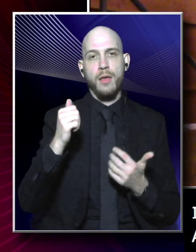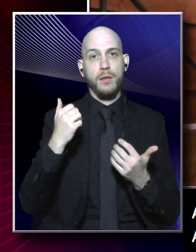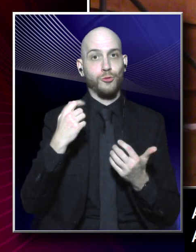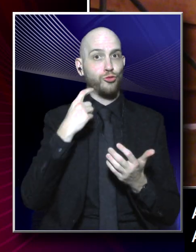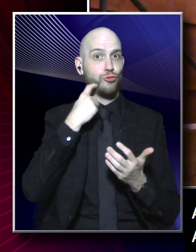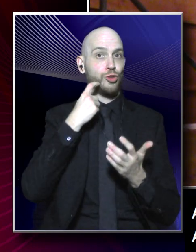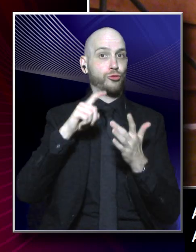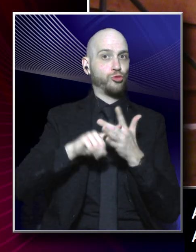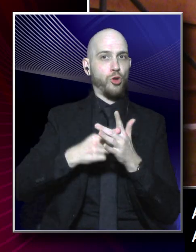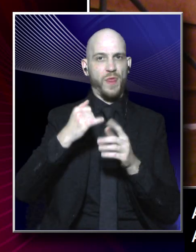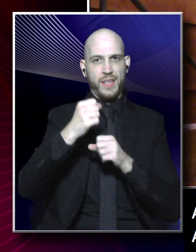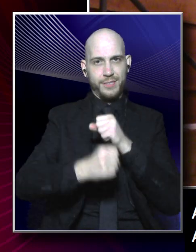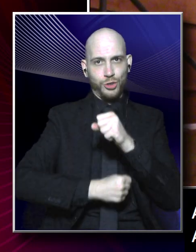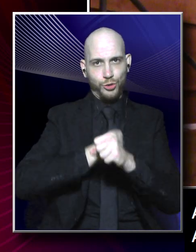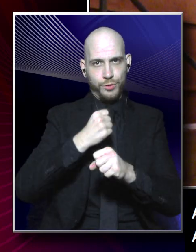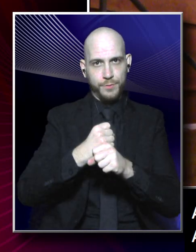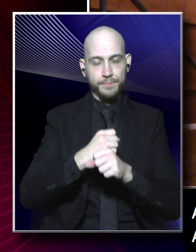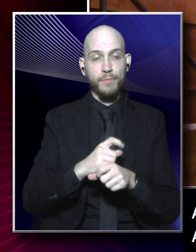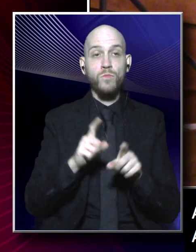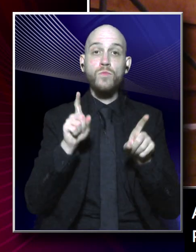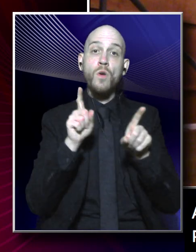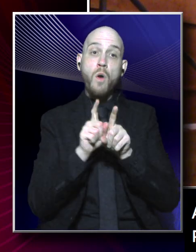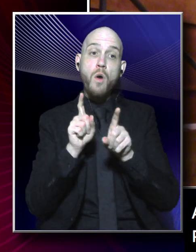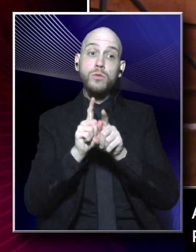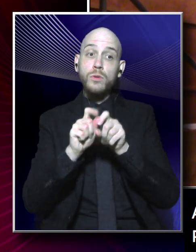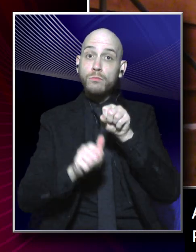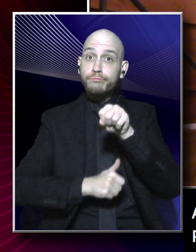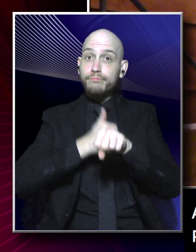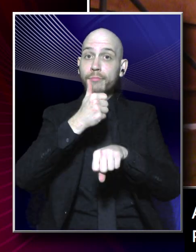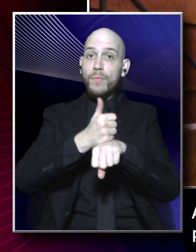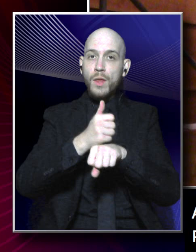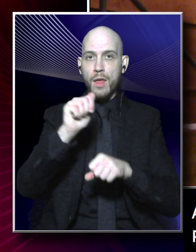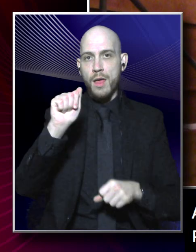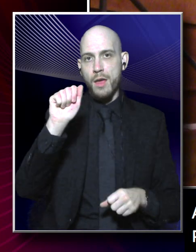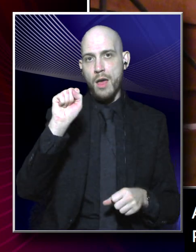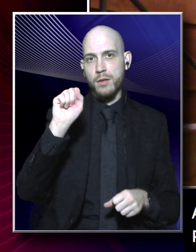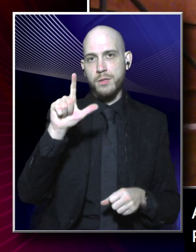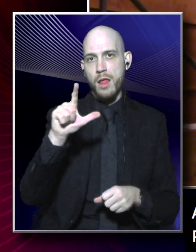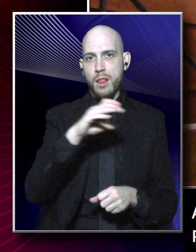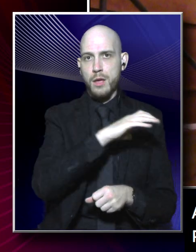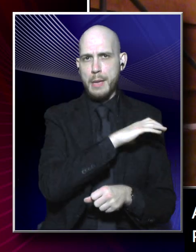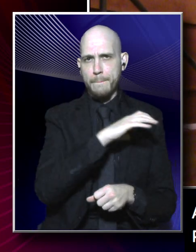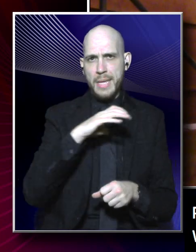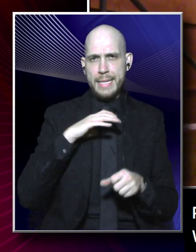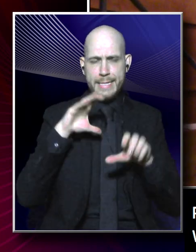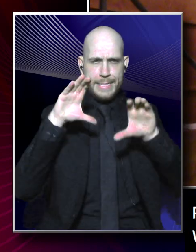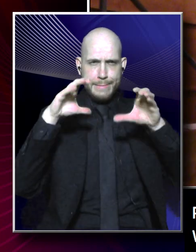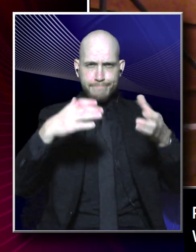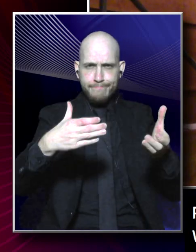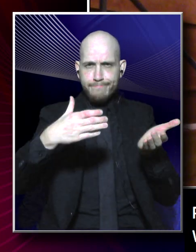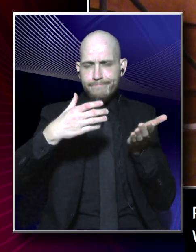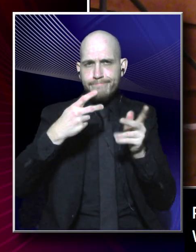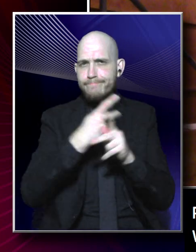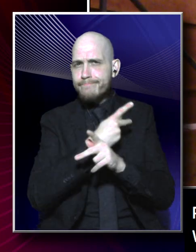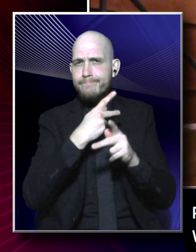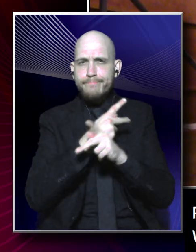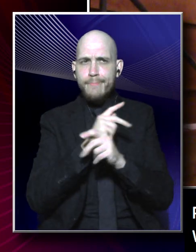together an ASL committee to look at how are we teaching that, and to see what kind of curriculum or what kind